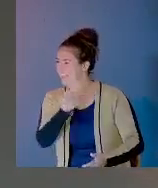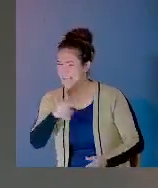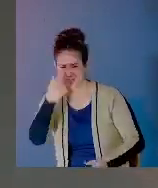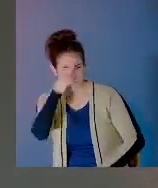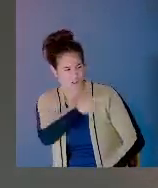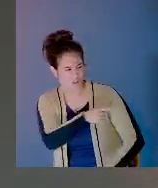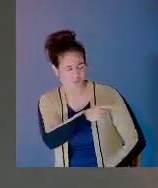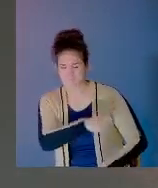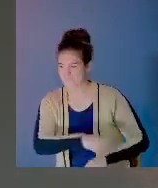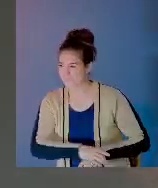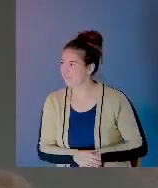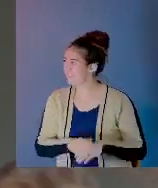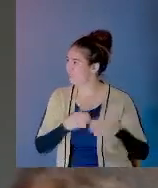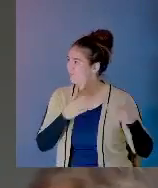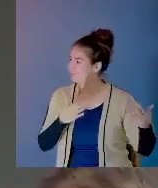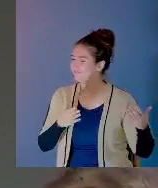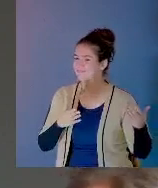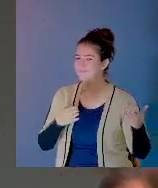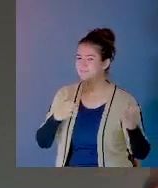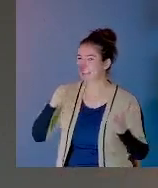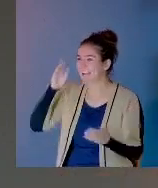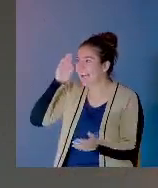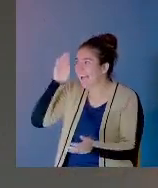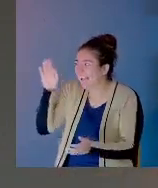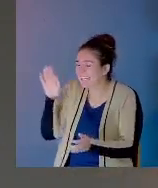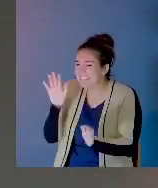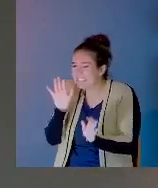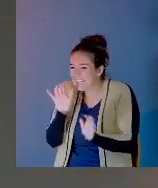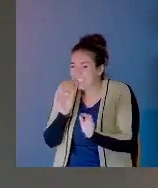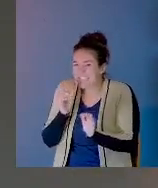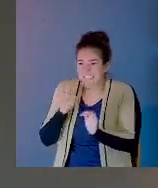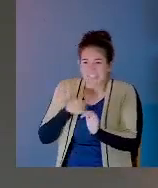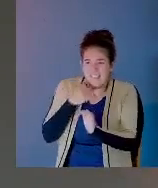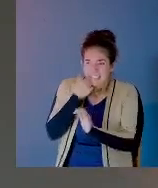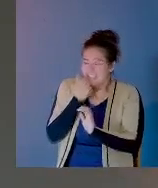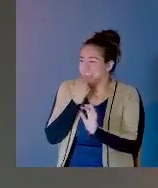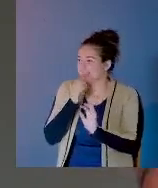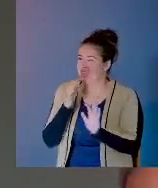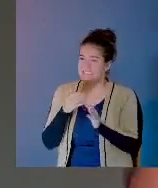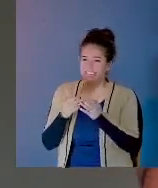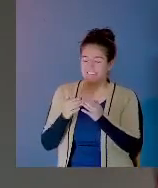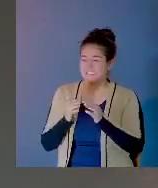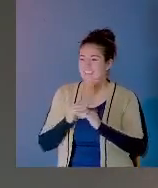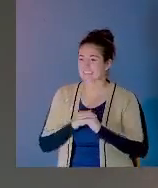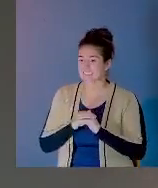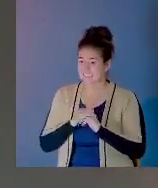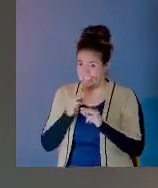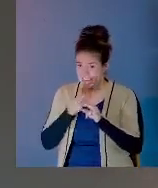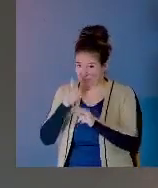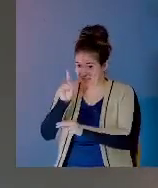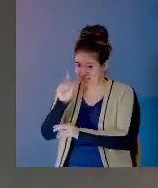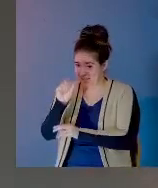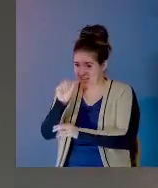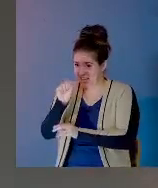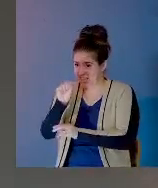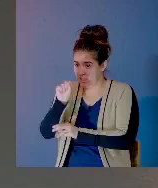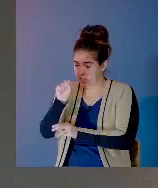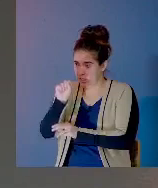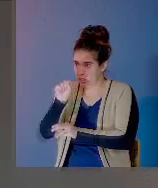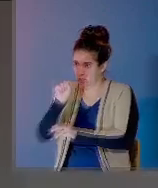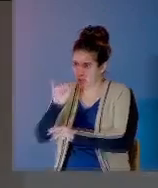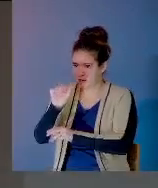Hi. Well, sorry, I'm not used to this. I'm a little shy. But yeah, my name is Deja, like Boo, if you have a hard time remembering